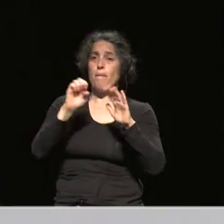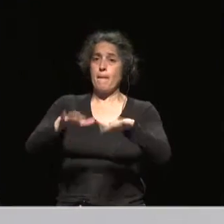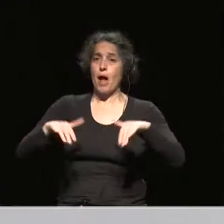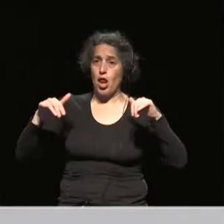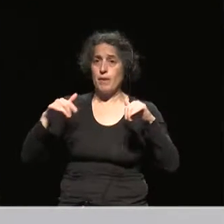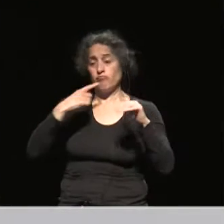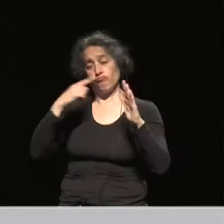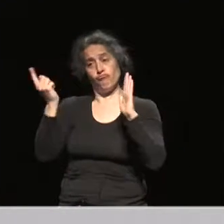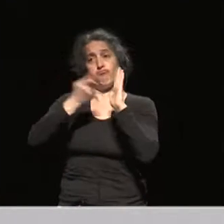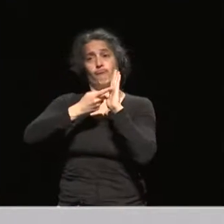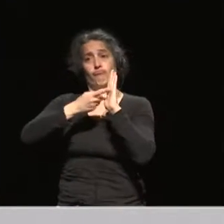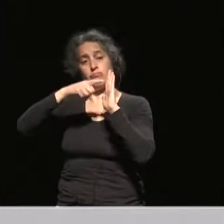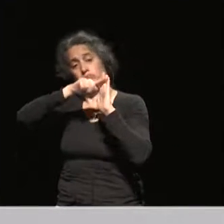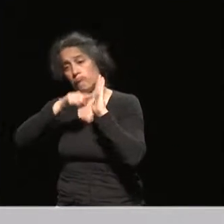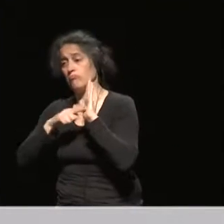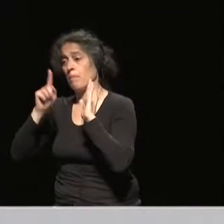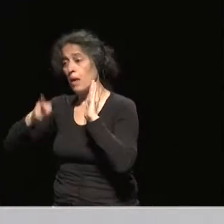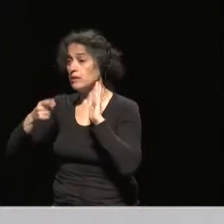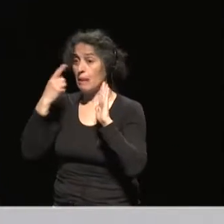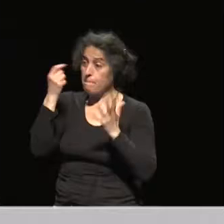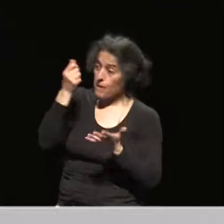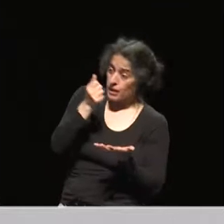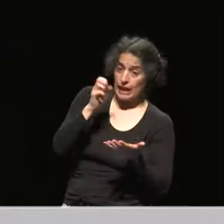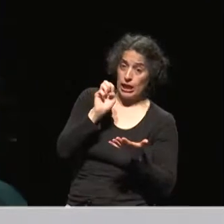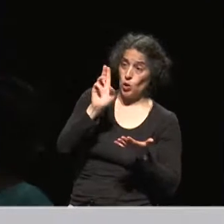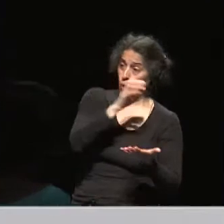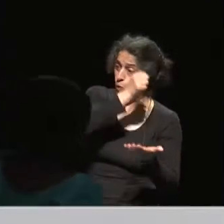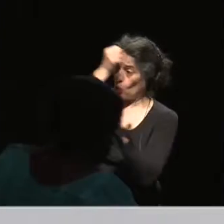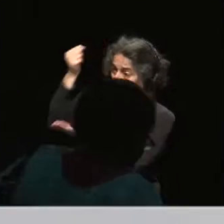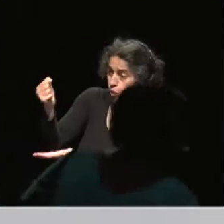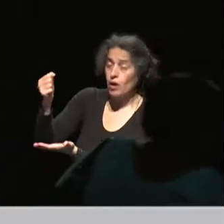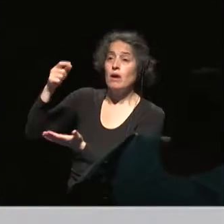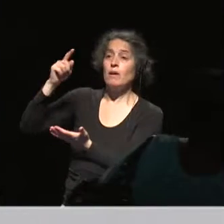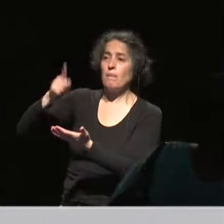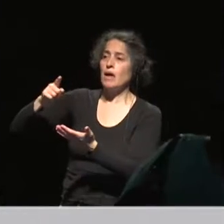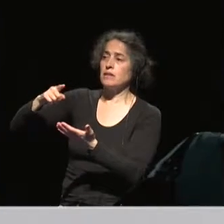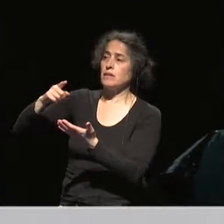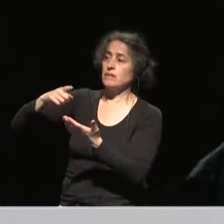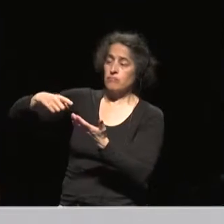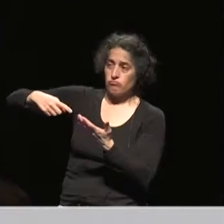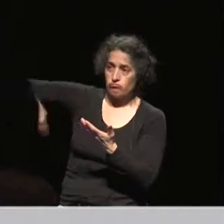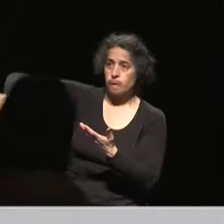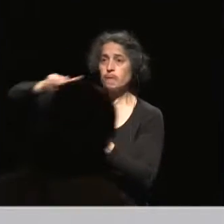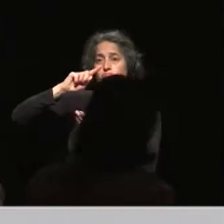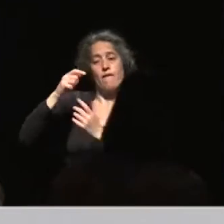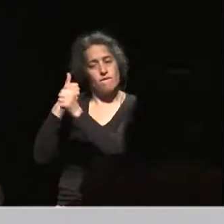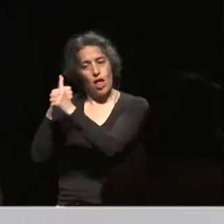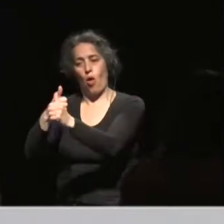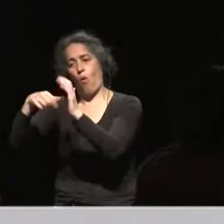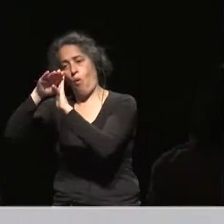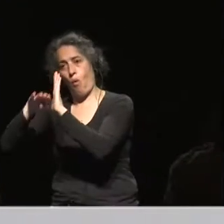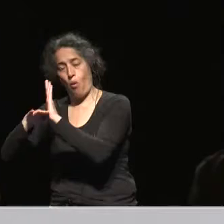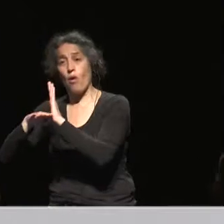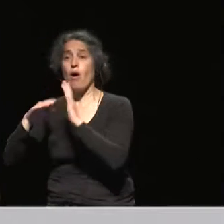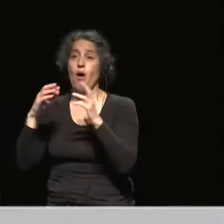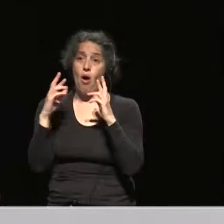We've been very strict in relation to this, and I hope that the Member States will support us on this. Now, the second question that was put by